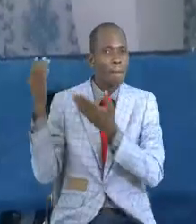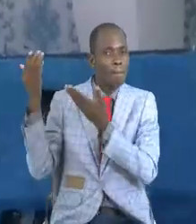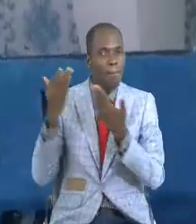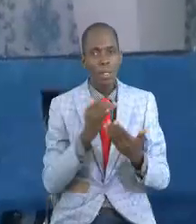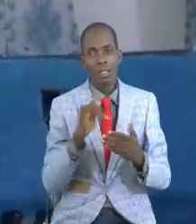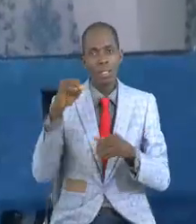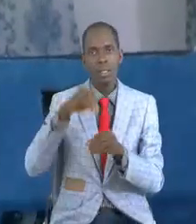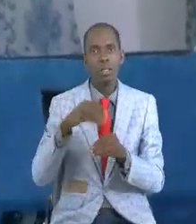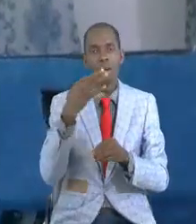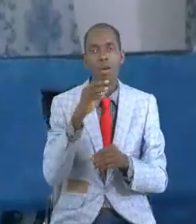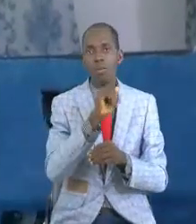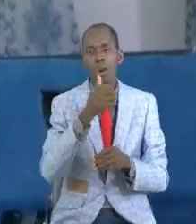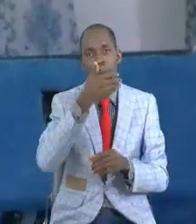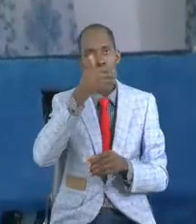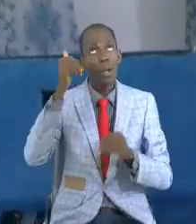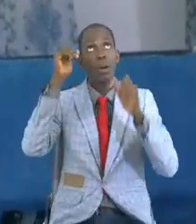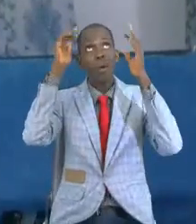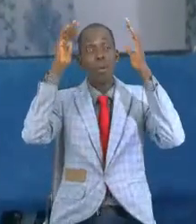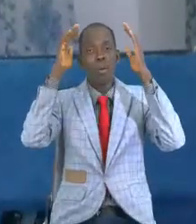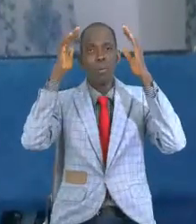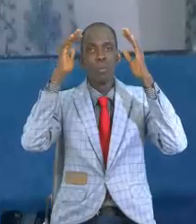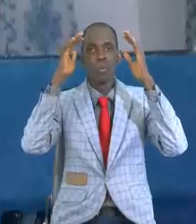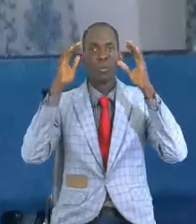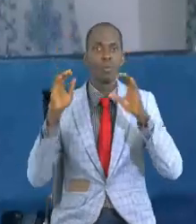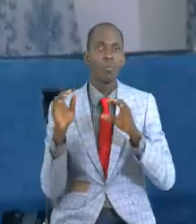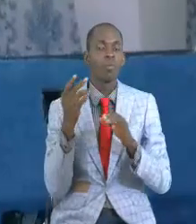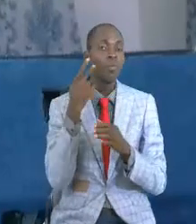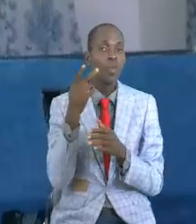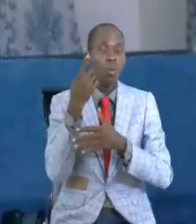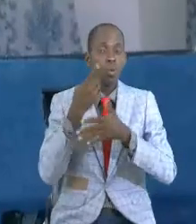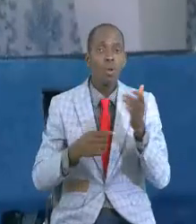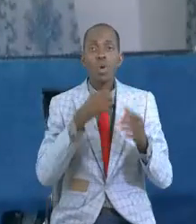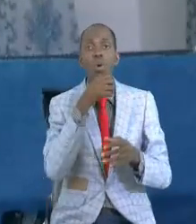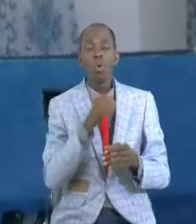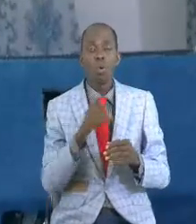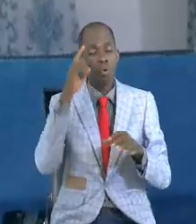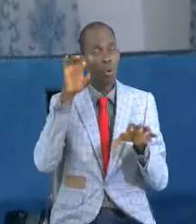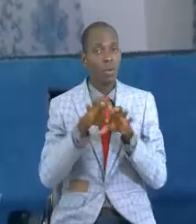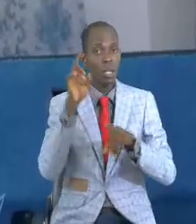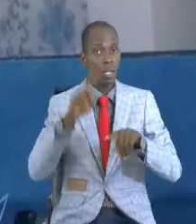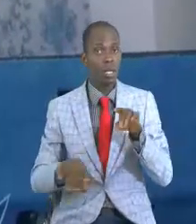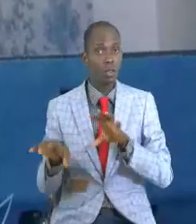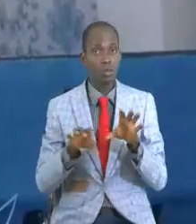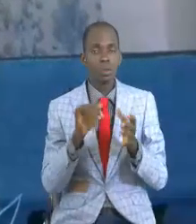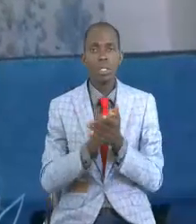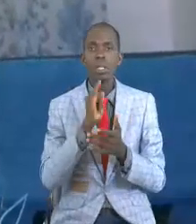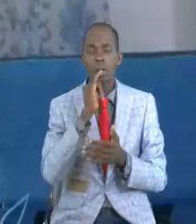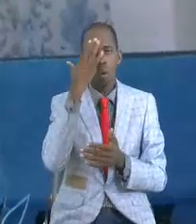better hope did what the old covenant could not do. That's why, as a child of